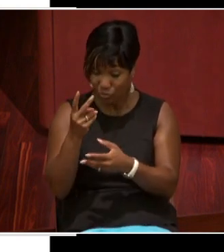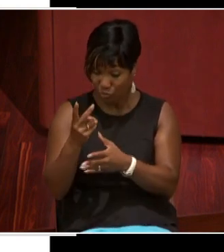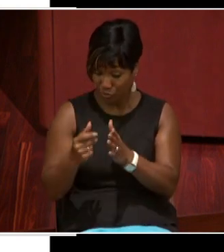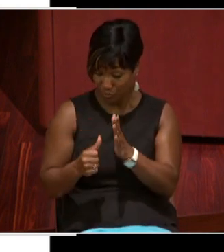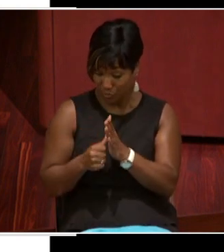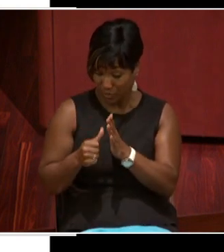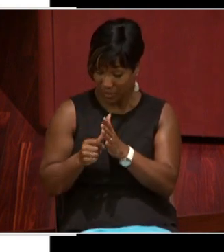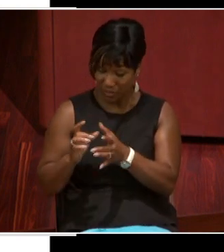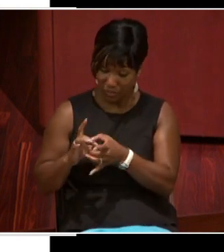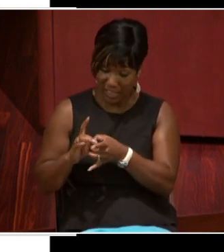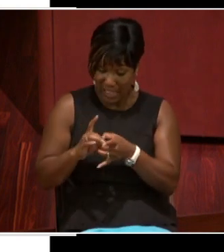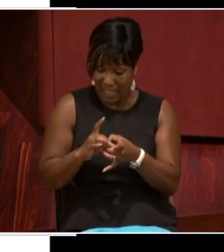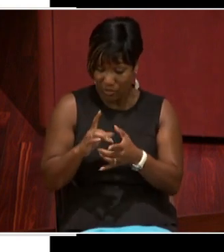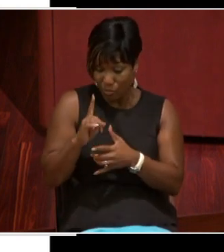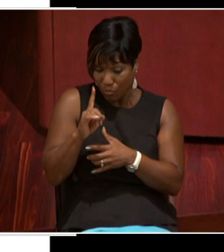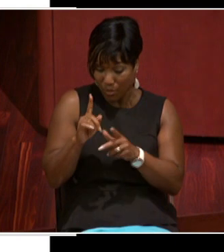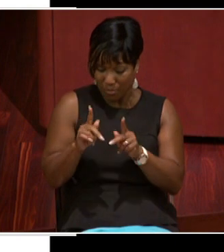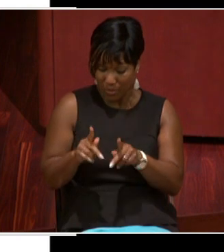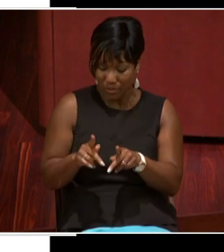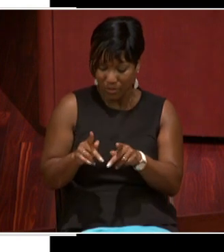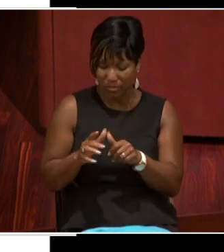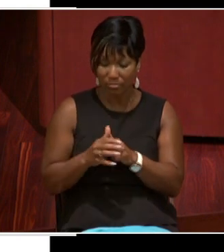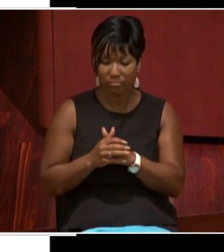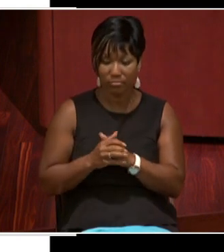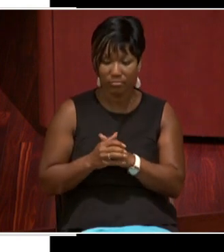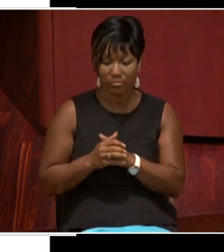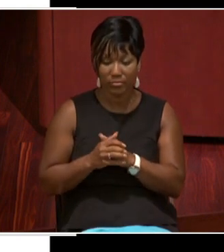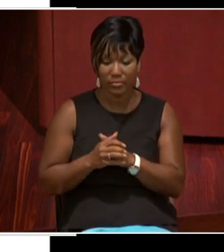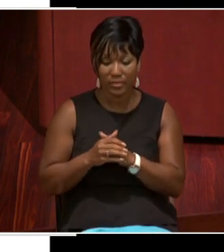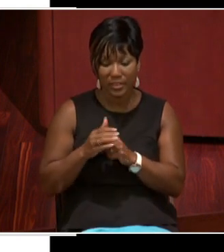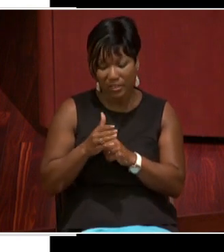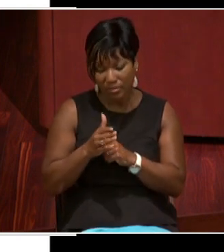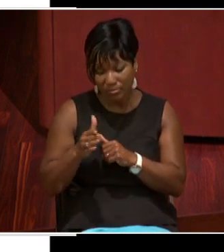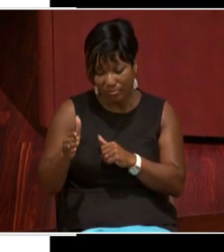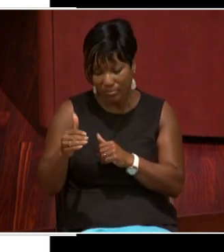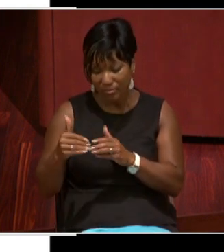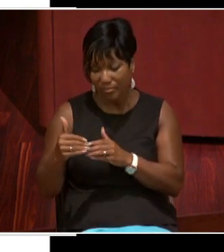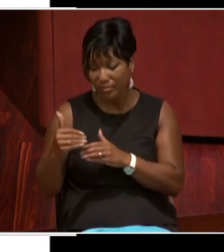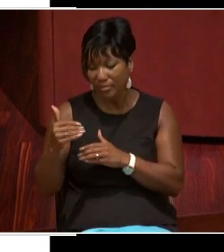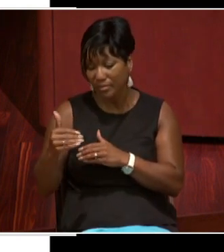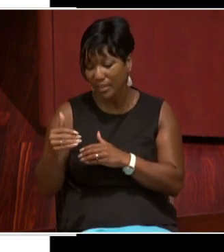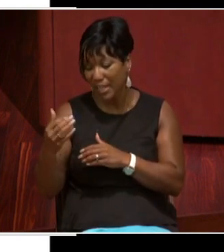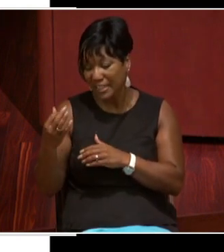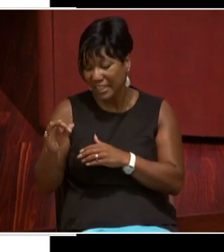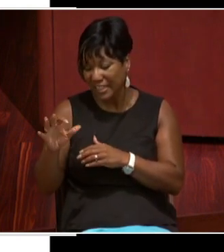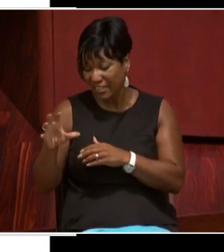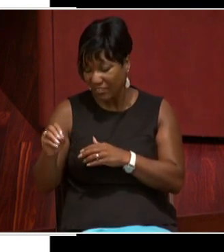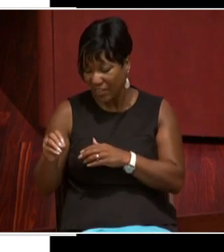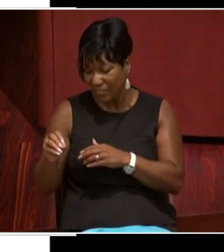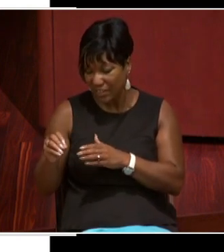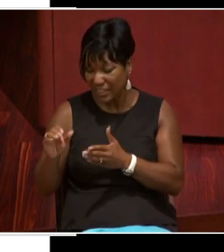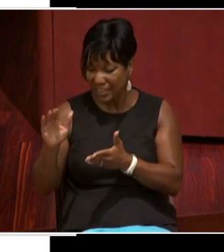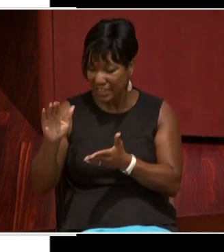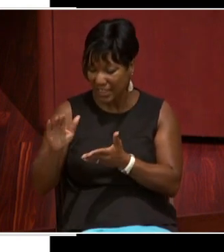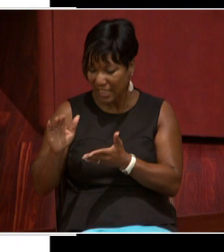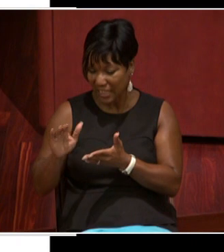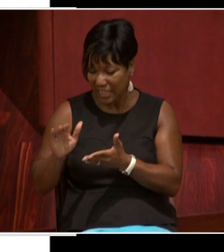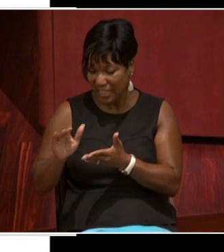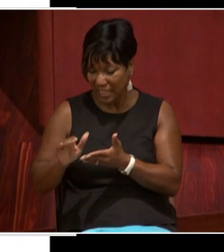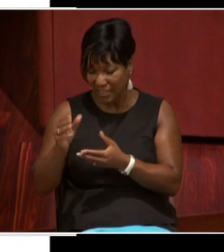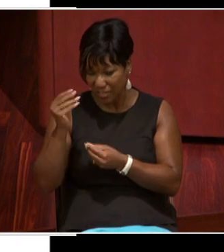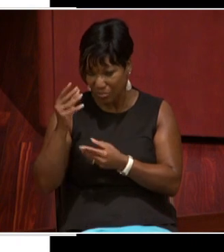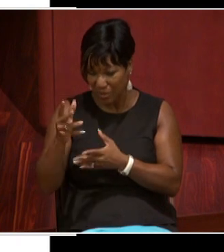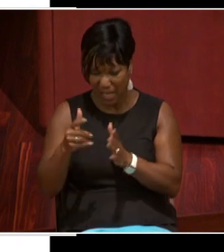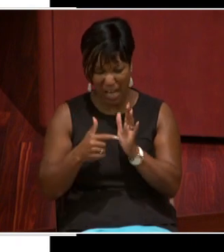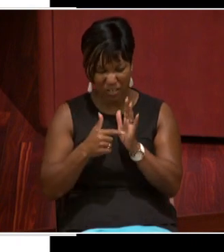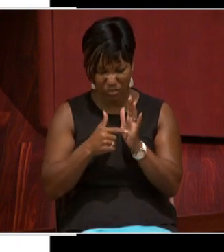that relate to one individual. And then when you get to about the 1950s, then that information drops off again. And I'll show you